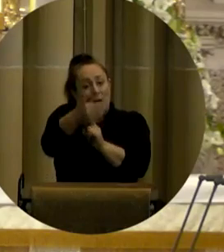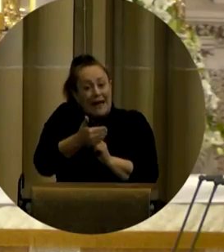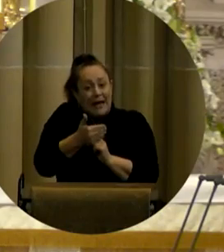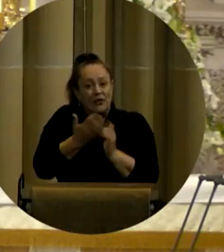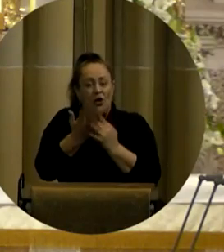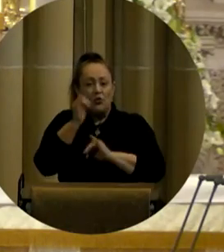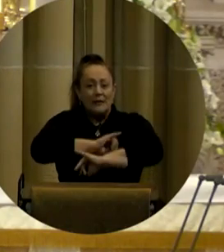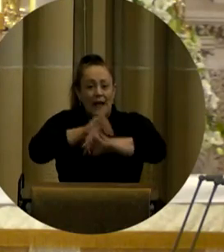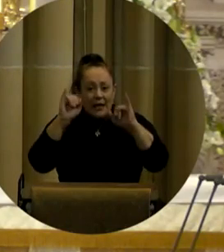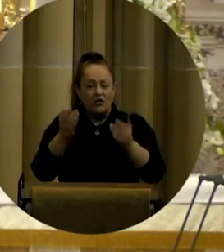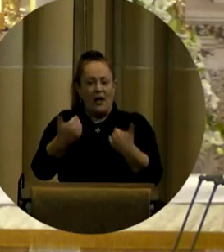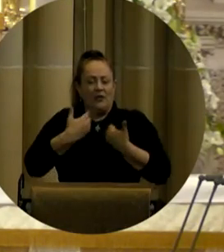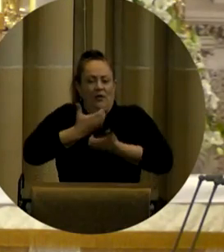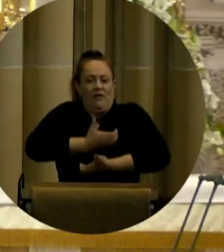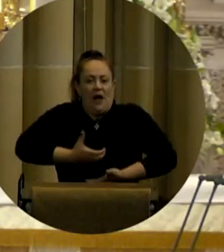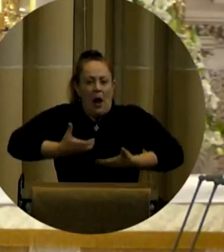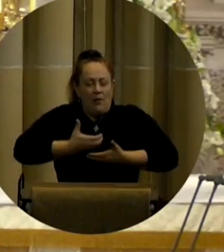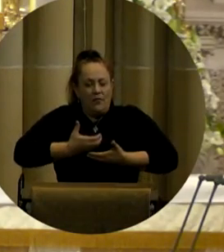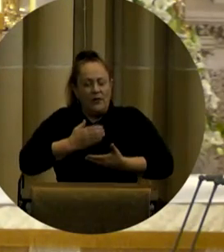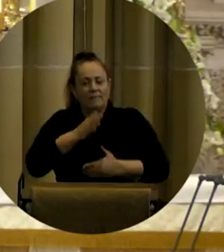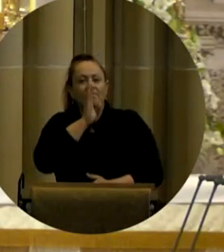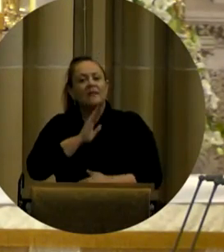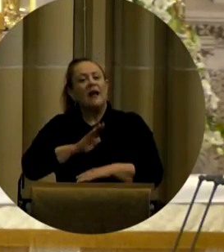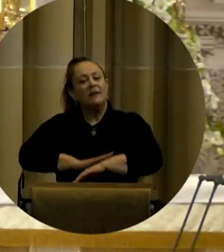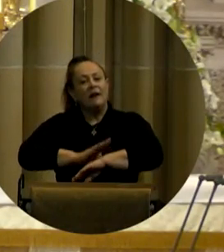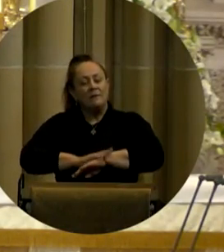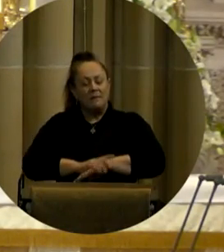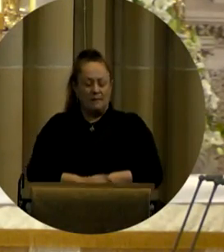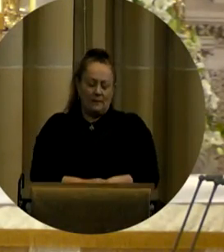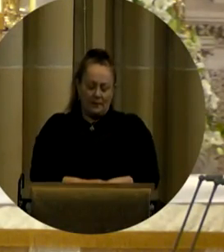and console us in trial.